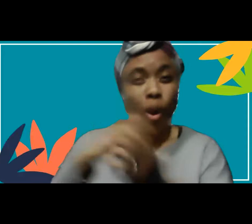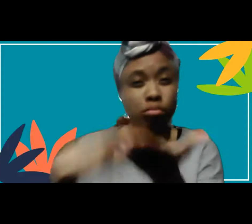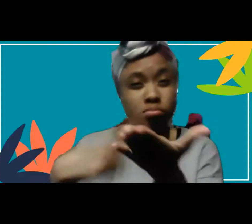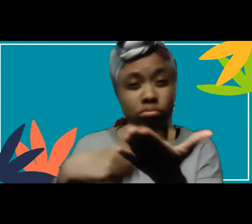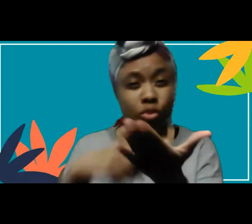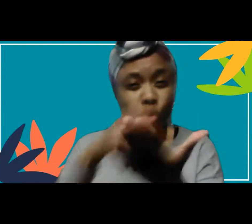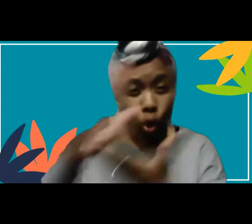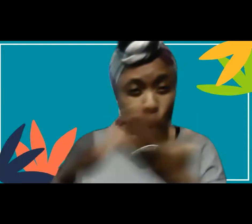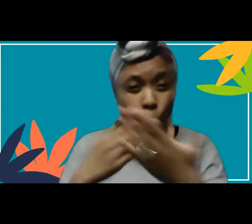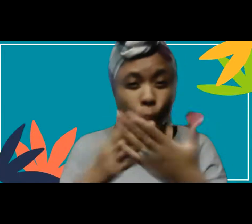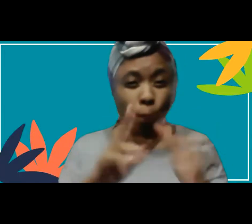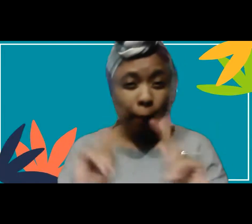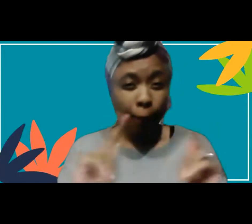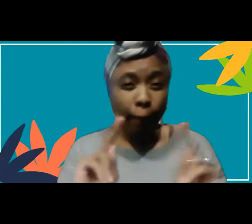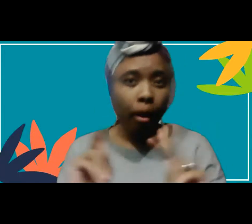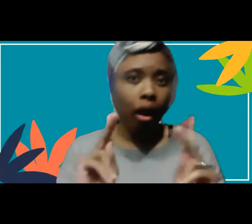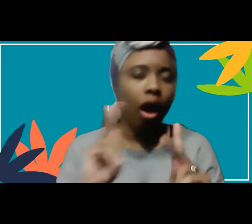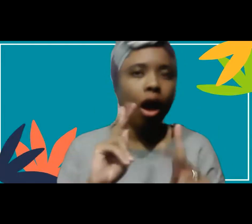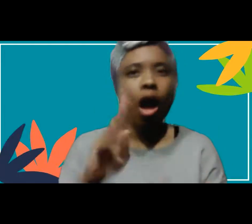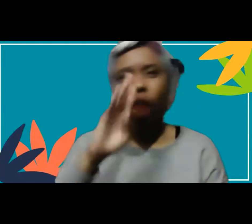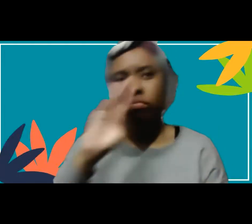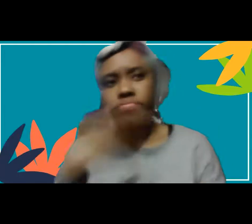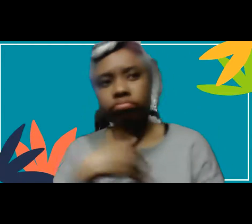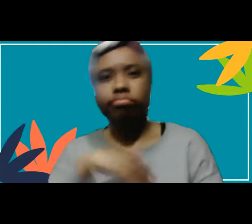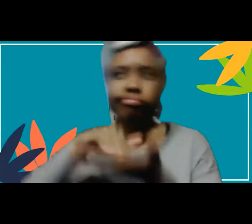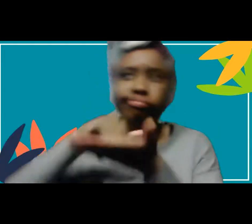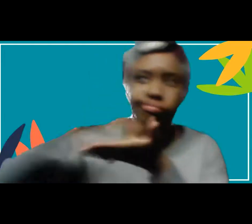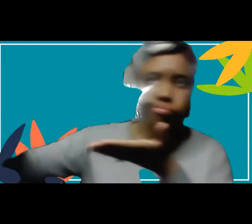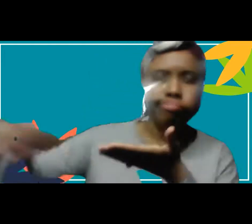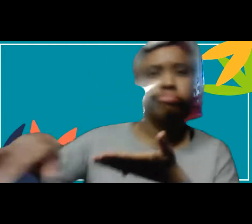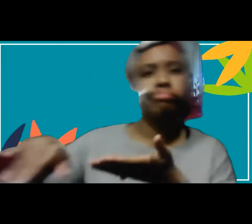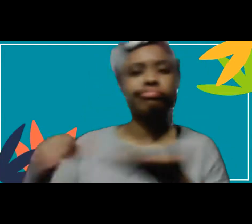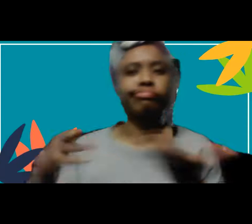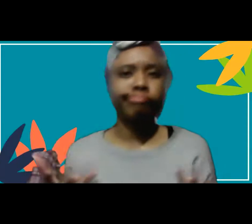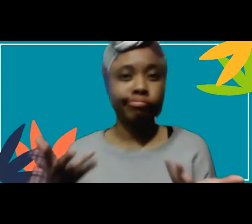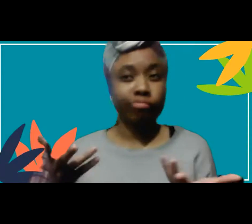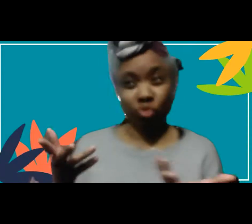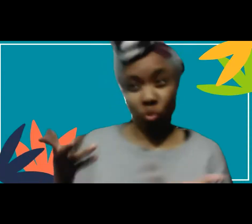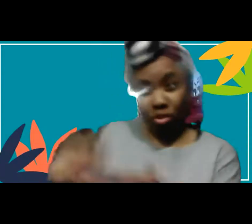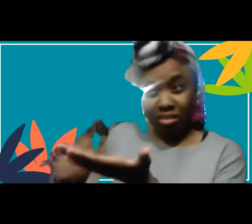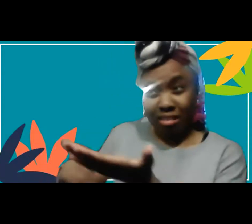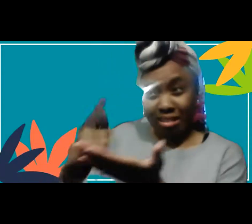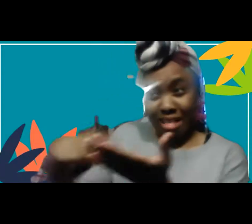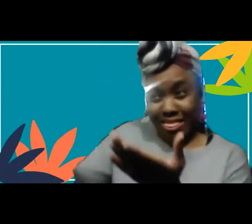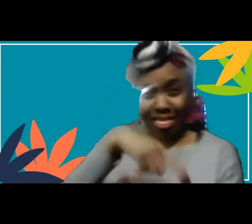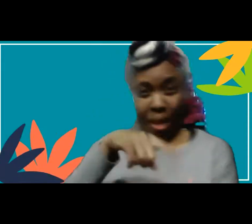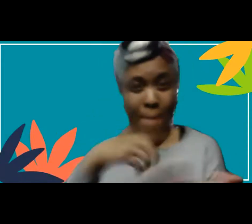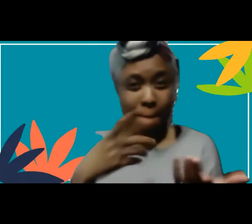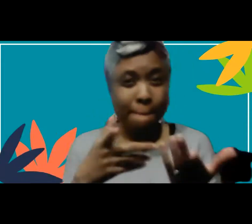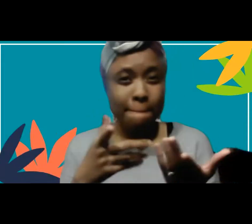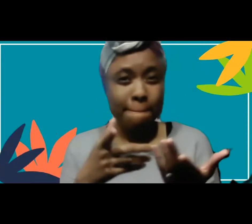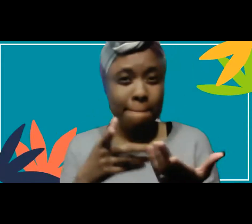we know that if we leave some of those folks out, that we're talking about death, we're talking about displacement, we're talking